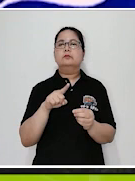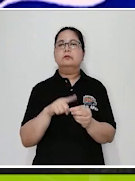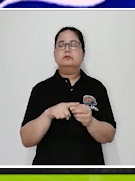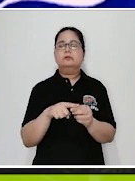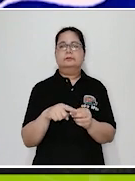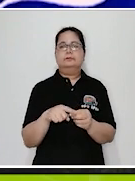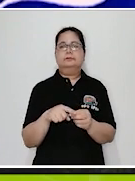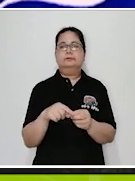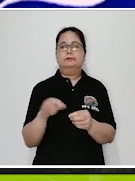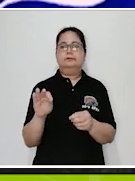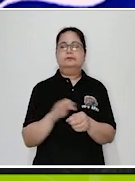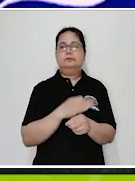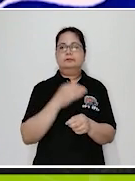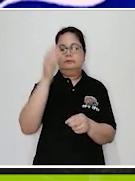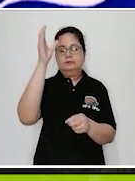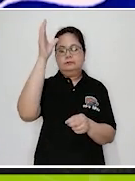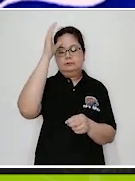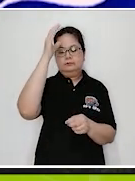full moon.